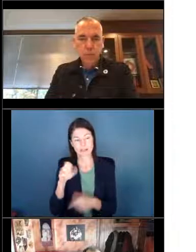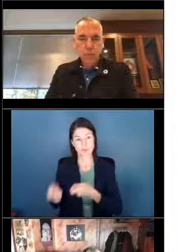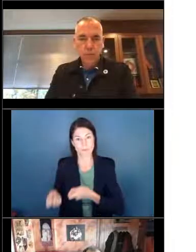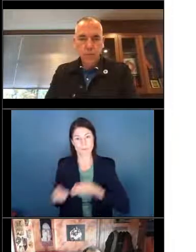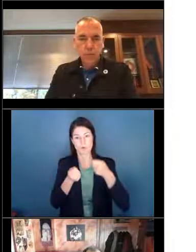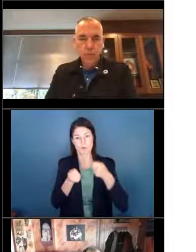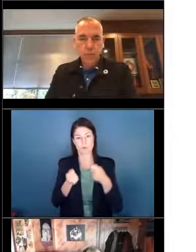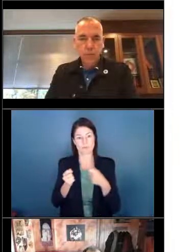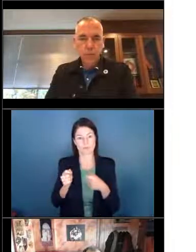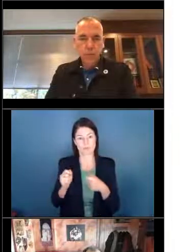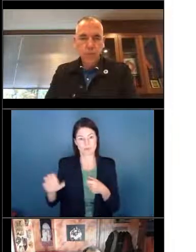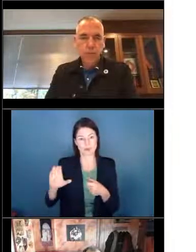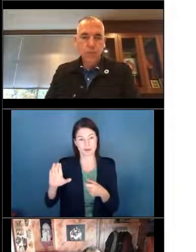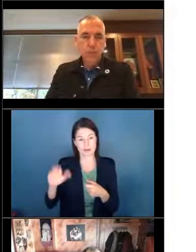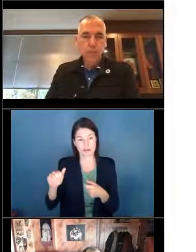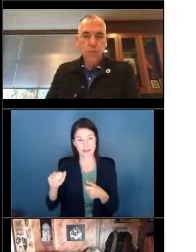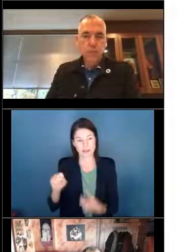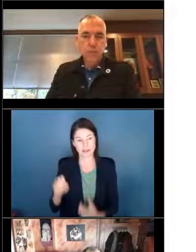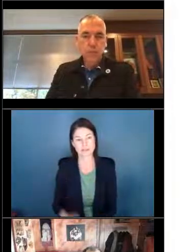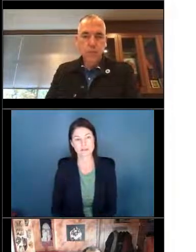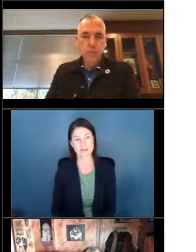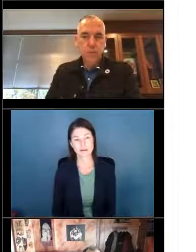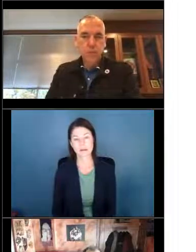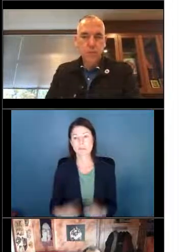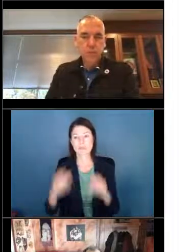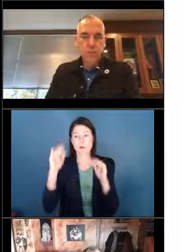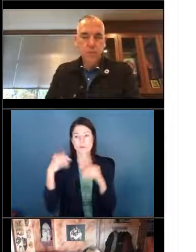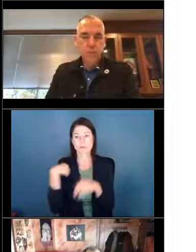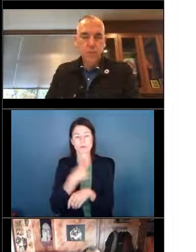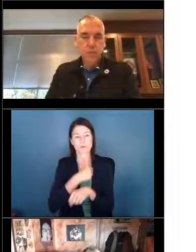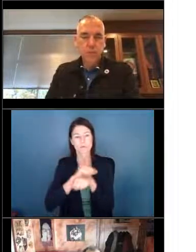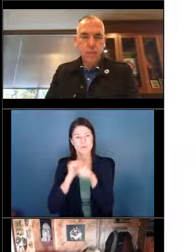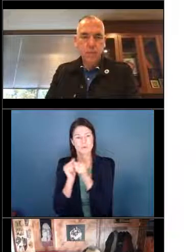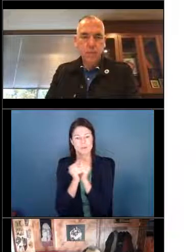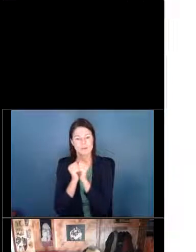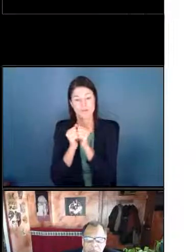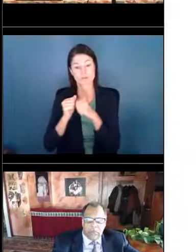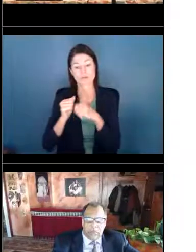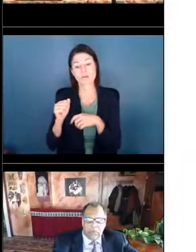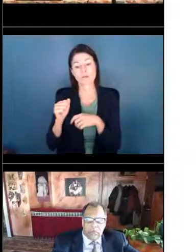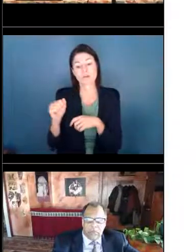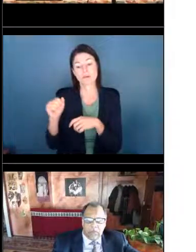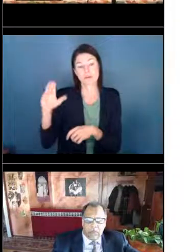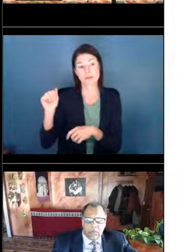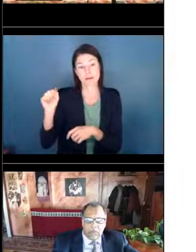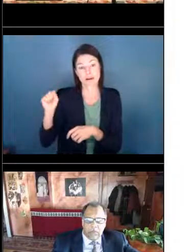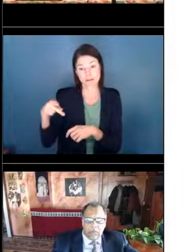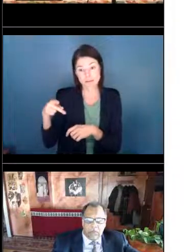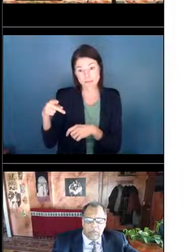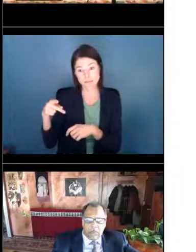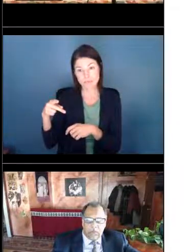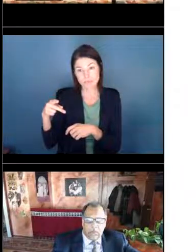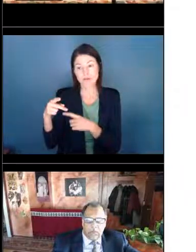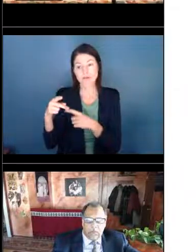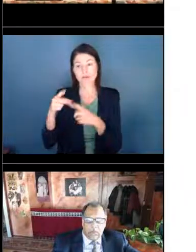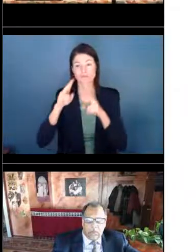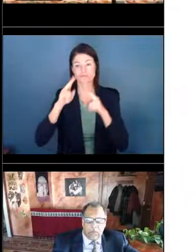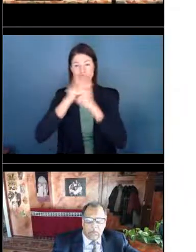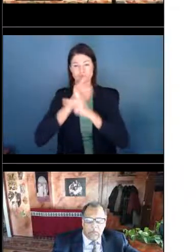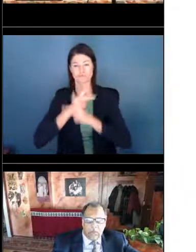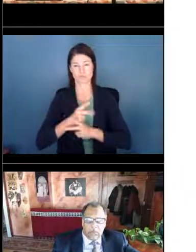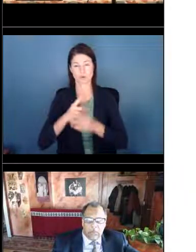And I'm hoping that we can work together to get to the point where the CAS basically inventories what you need